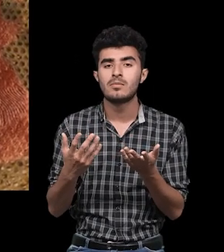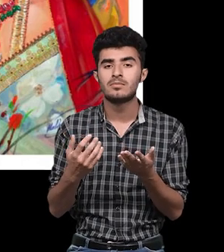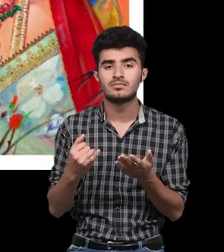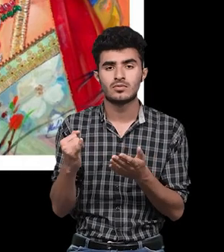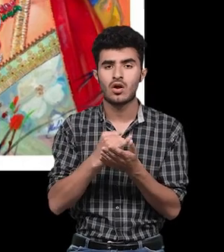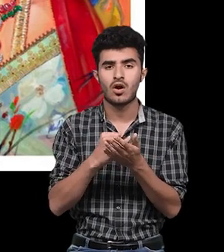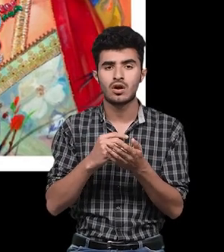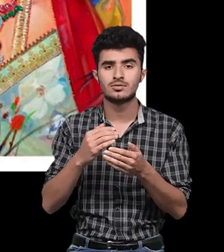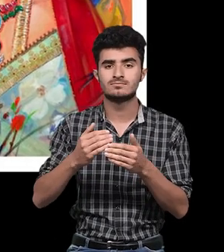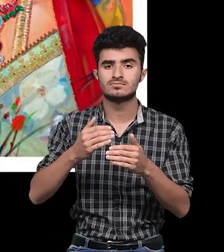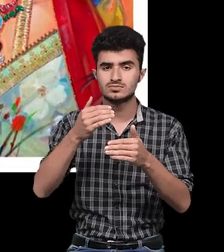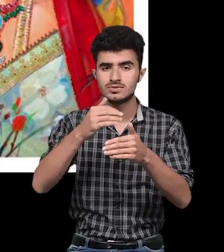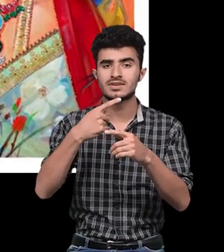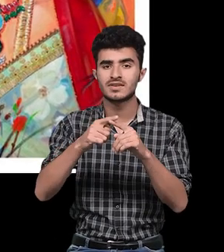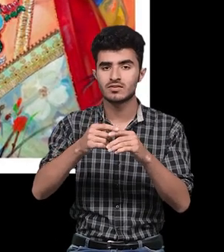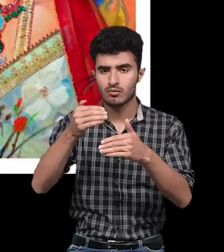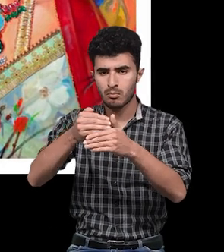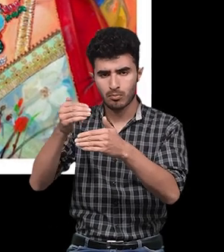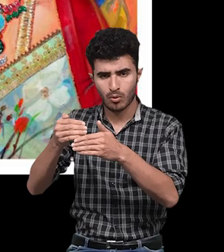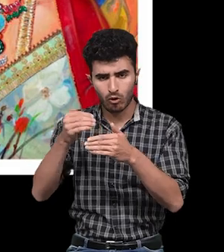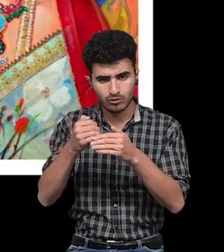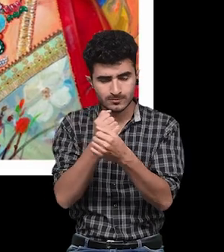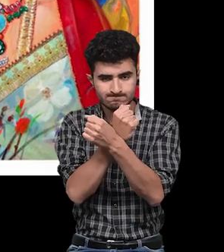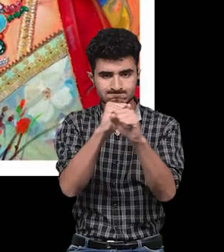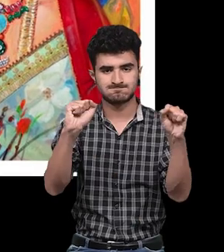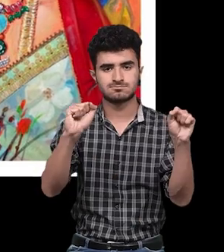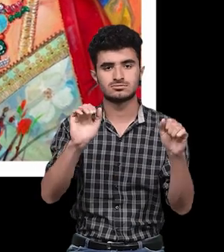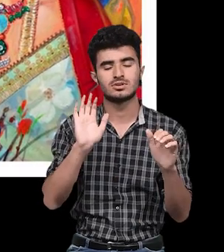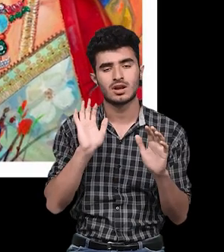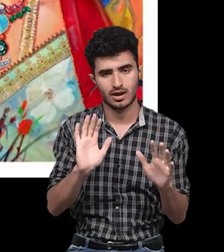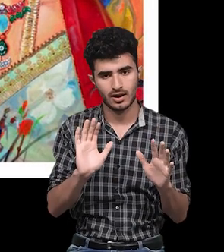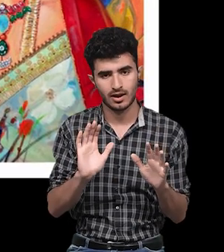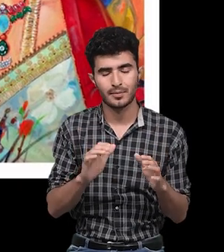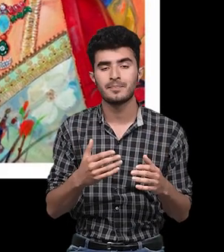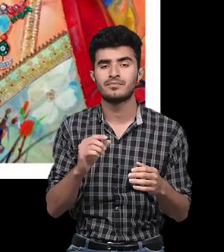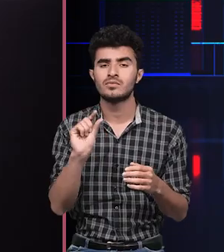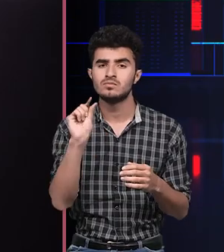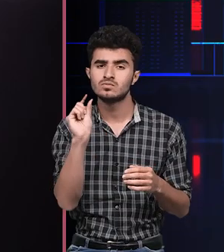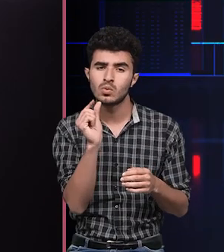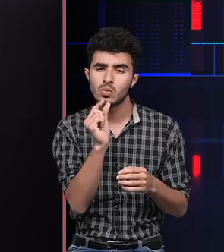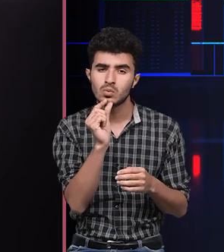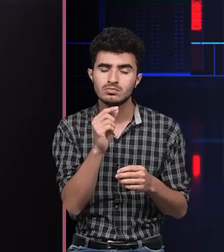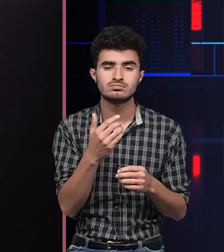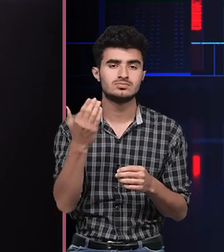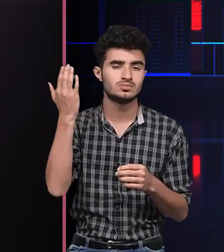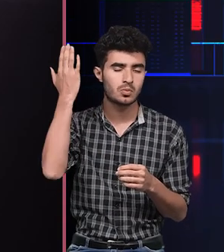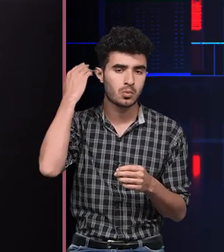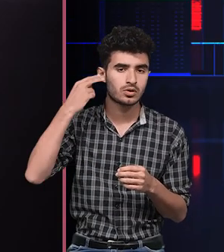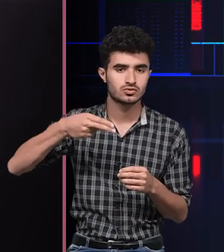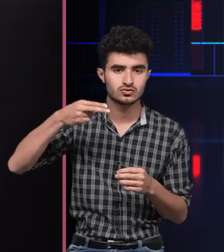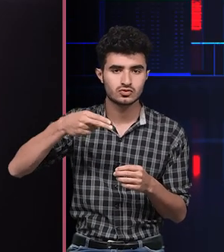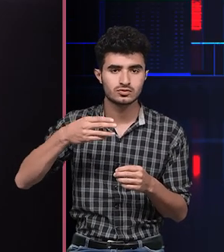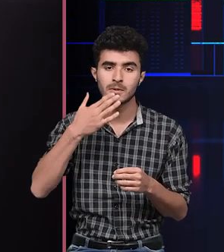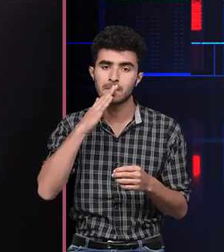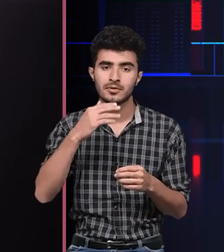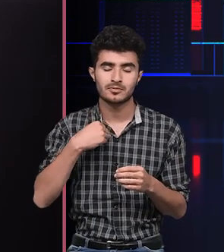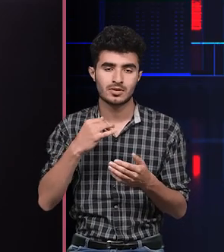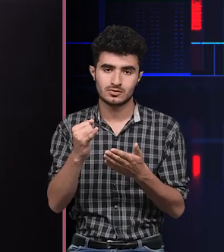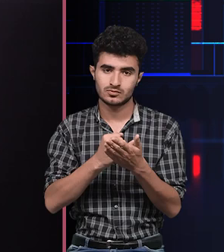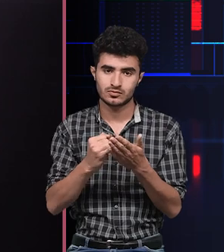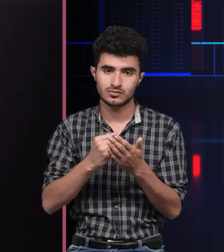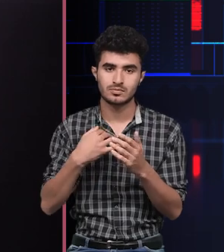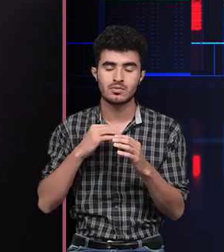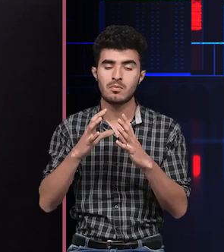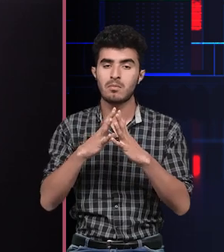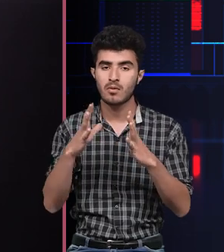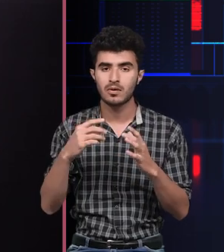of transcends certain boundaries. I'm a bit of a traditionalist in the sense that I do a lot of portraits